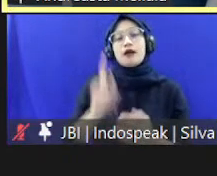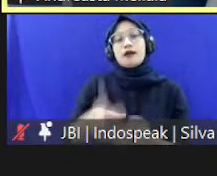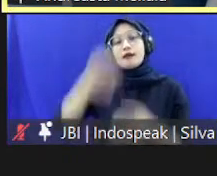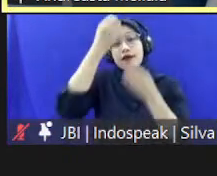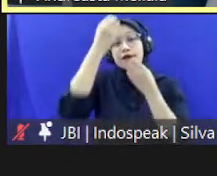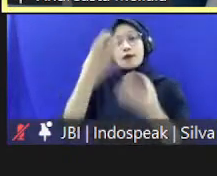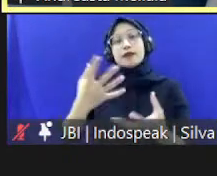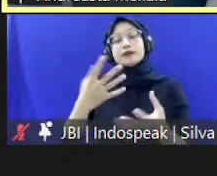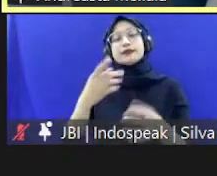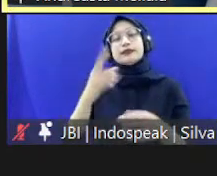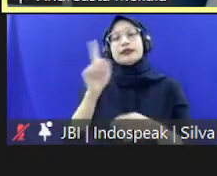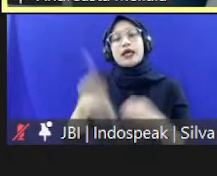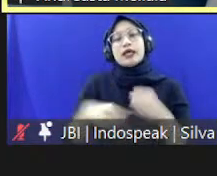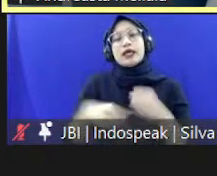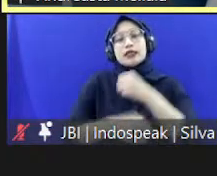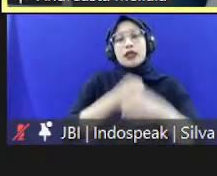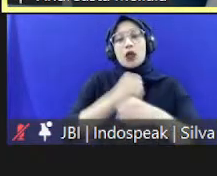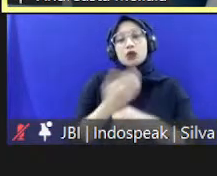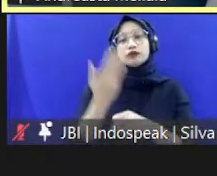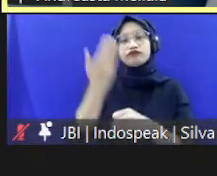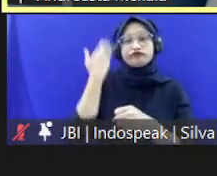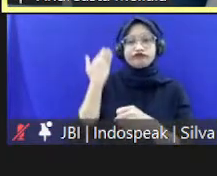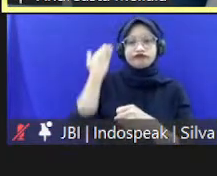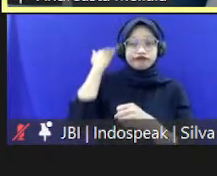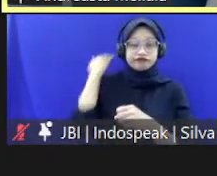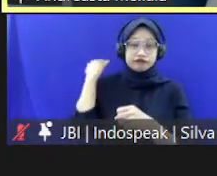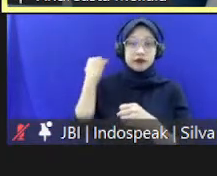years. And we can call it that